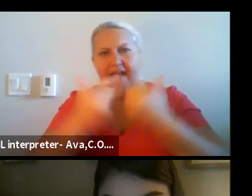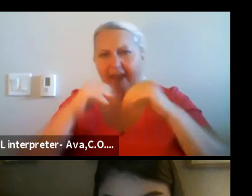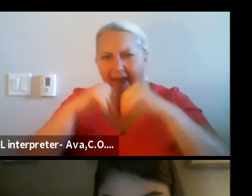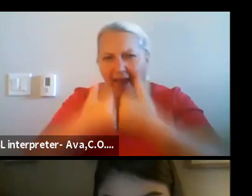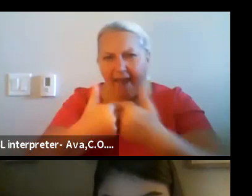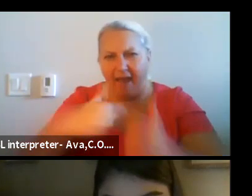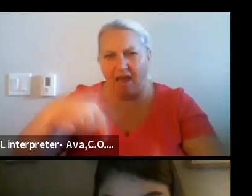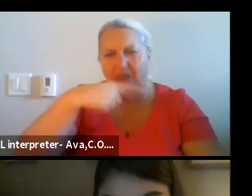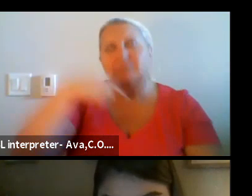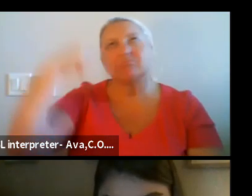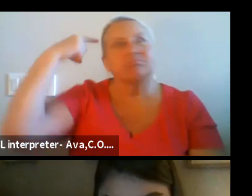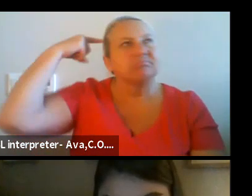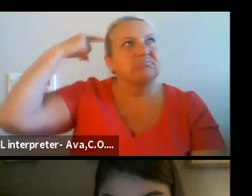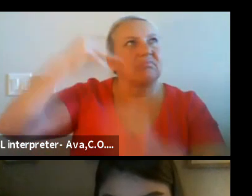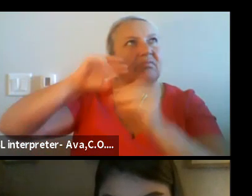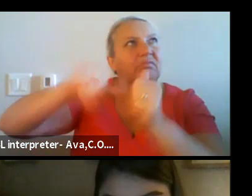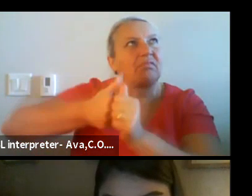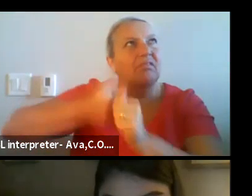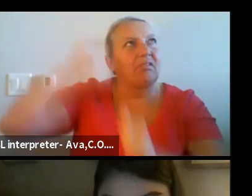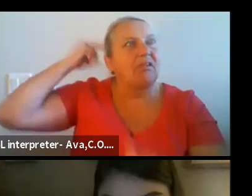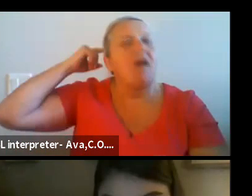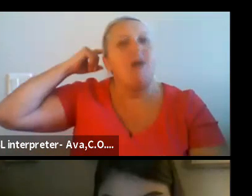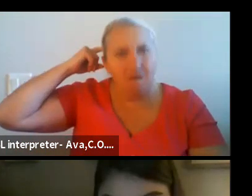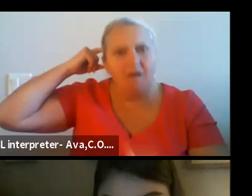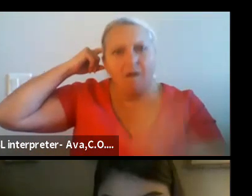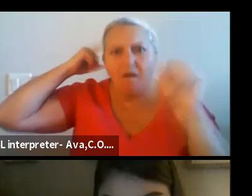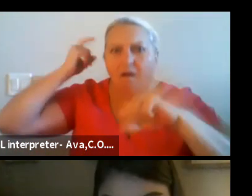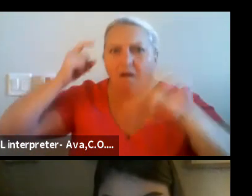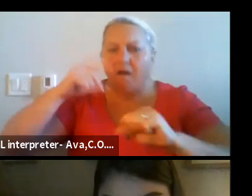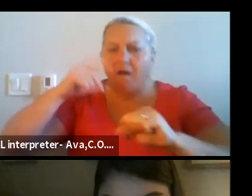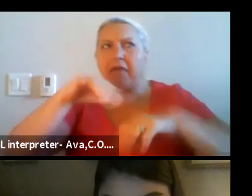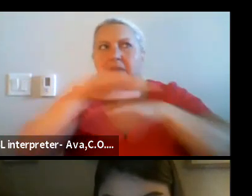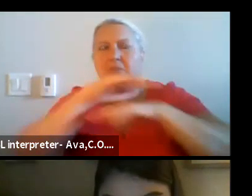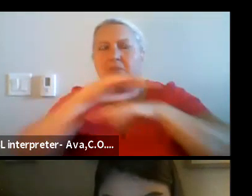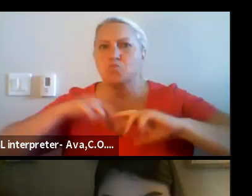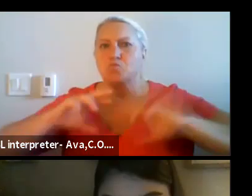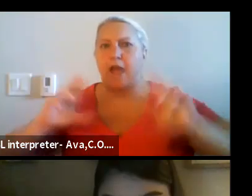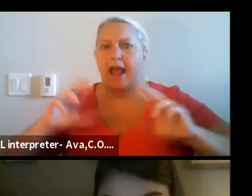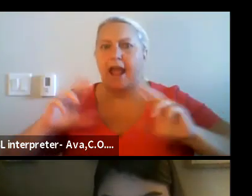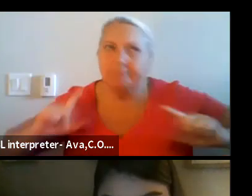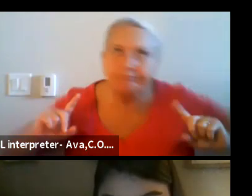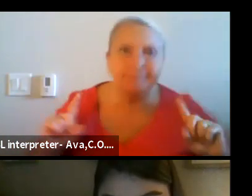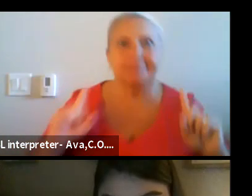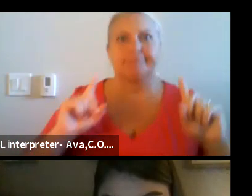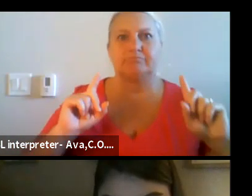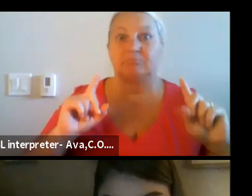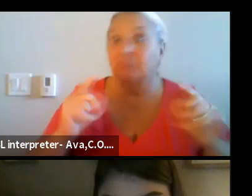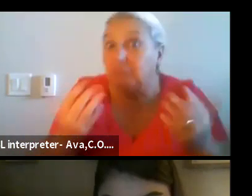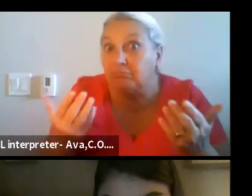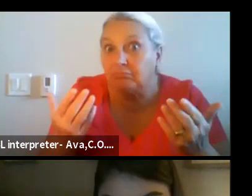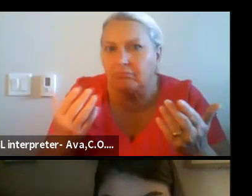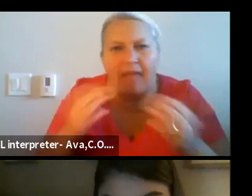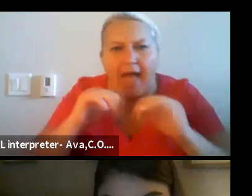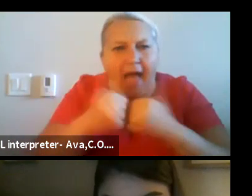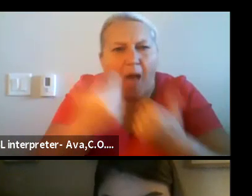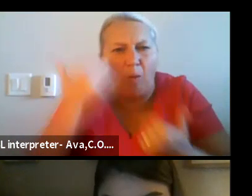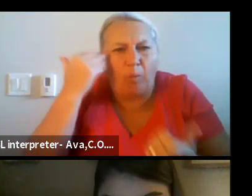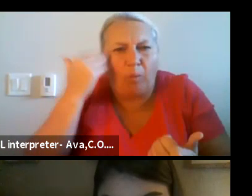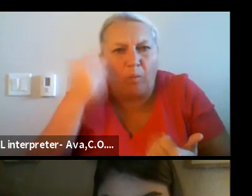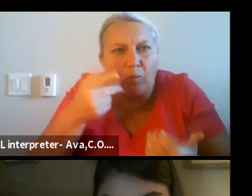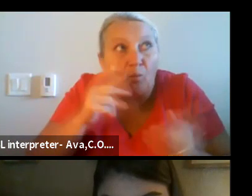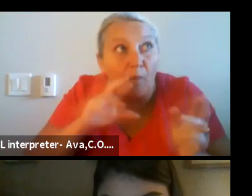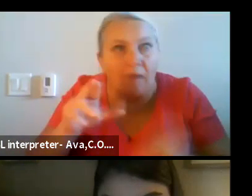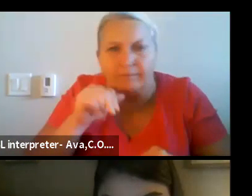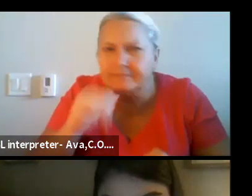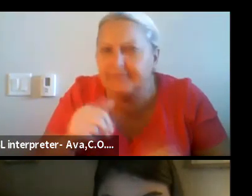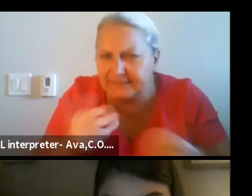when we're ready to come into those spaces together? And it could be, I mean, right now we're kind of, you know, again,